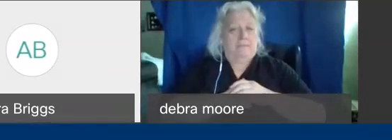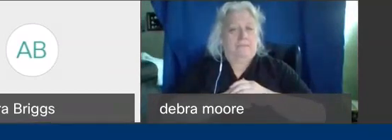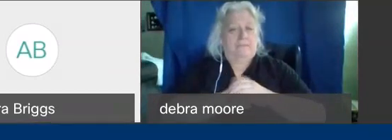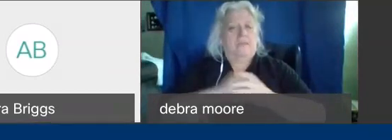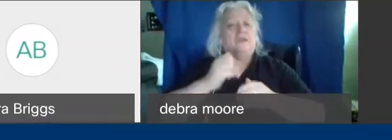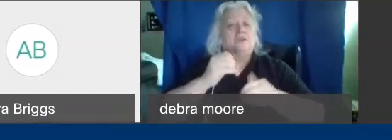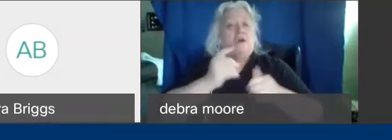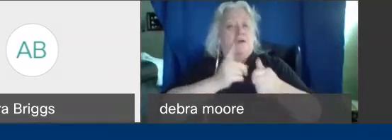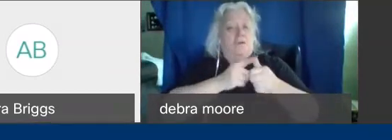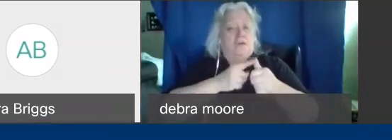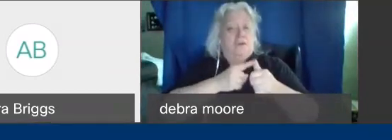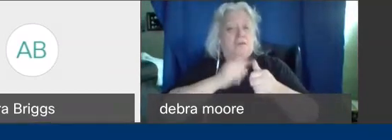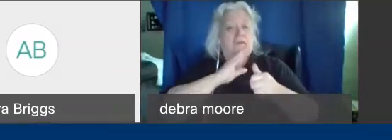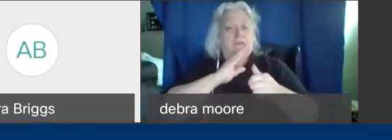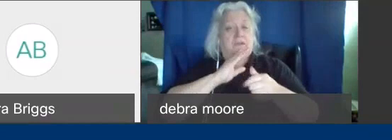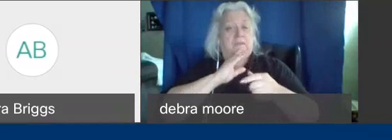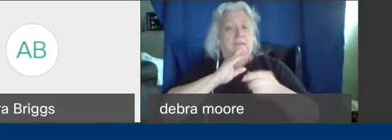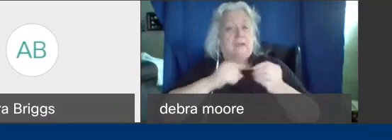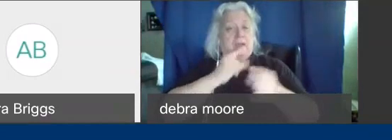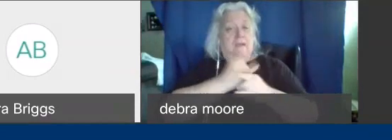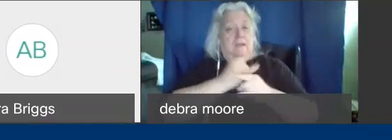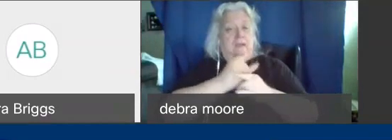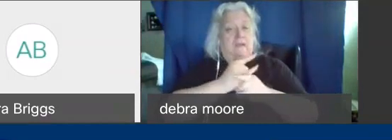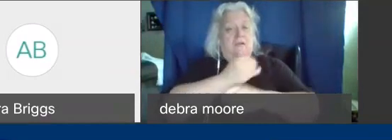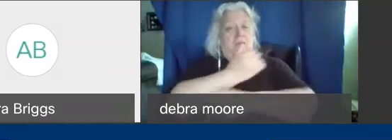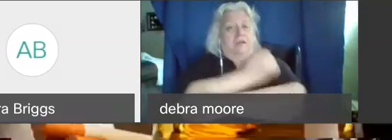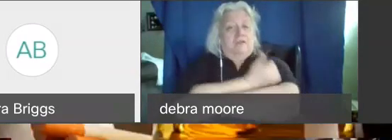So first, we're going to discuss alcohol and drugs as a topic.